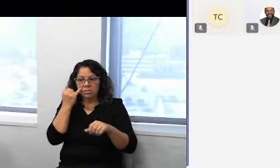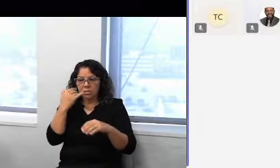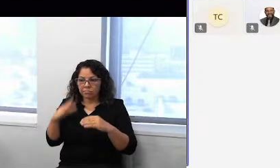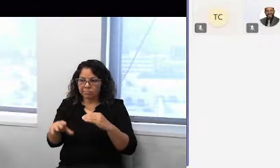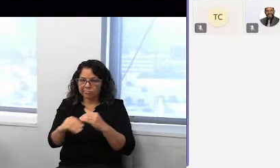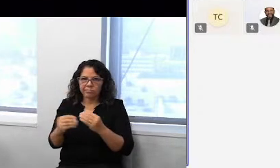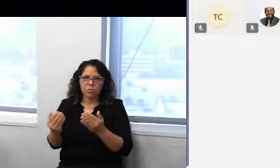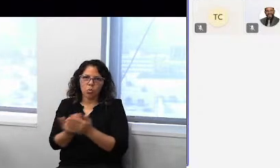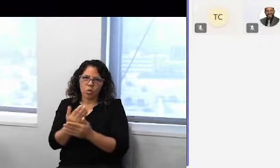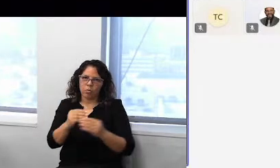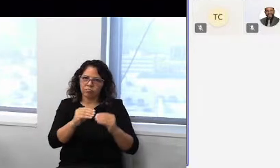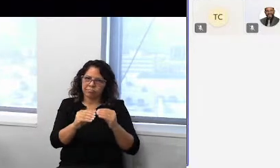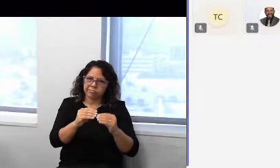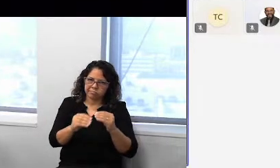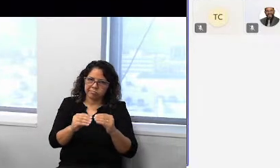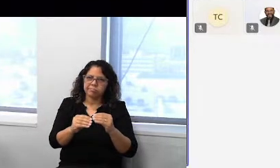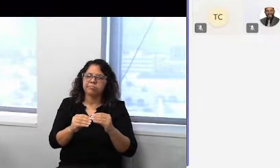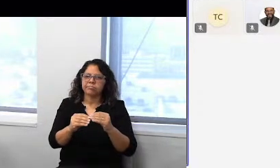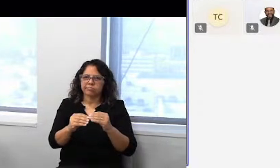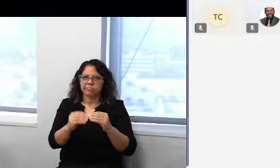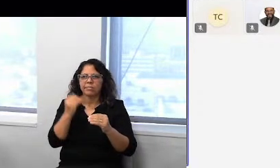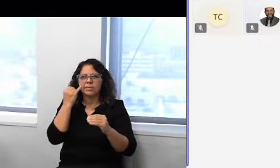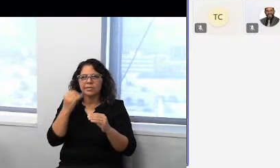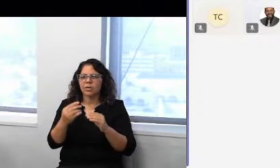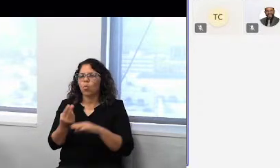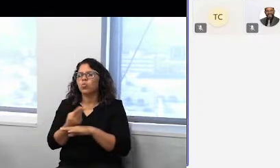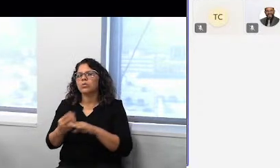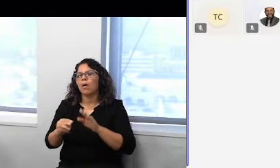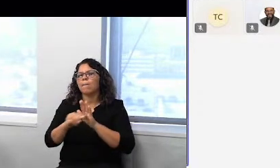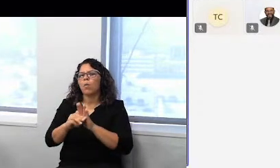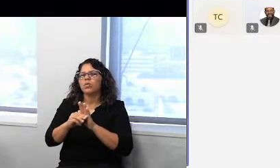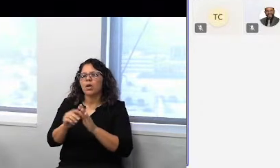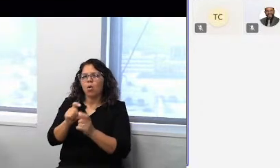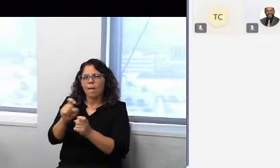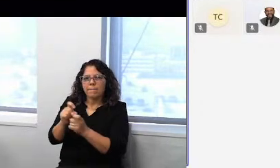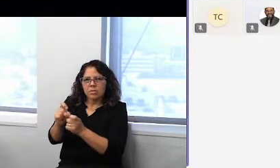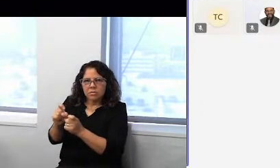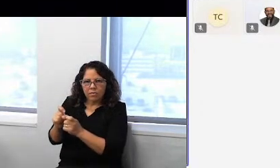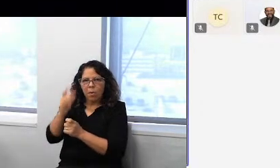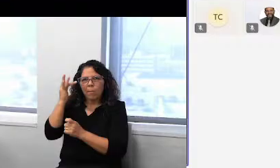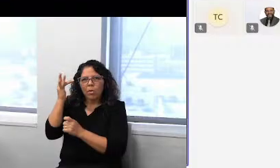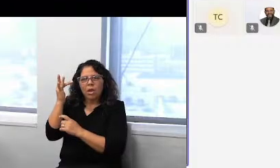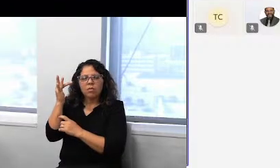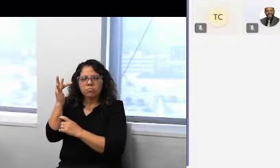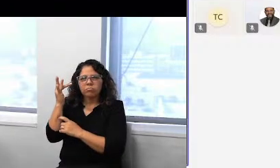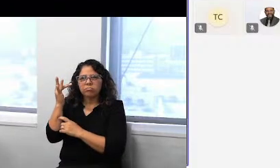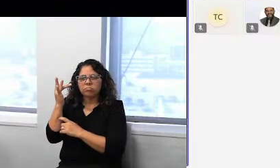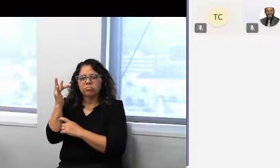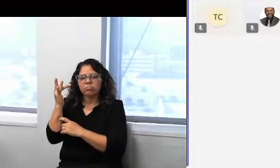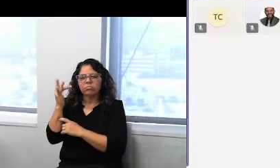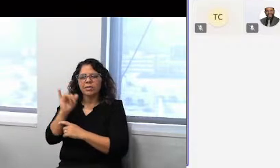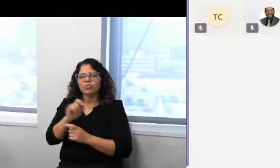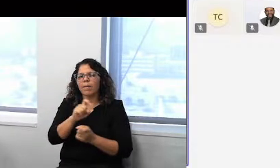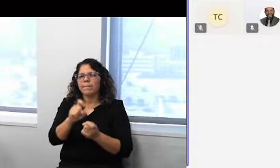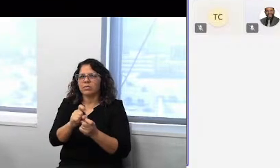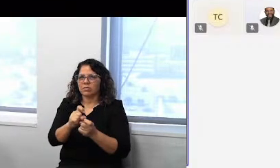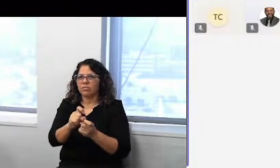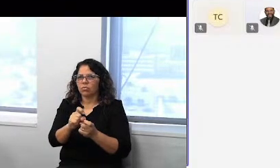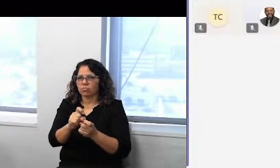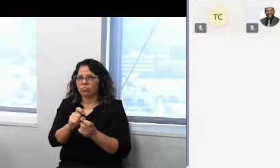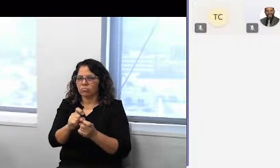a project, because it's a deterministic modeling tool, it will give you what is called the most valuable